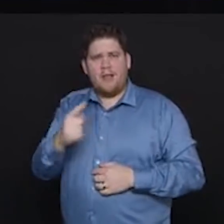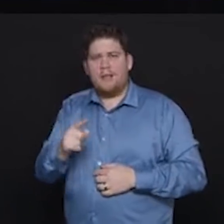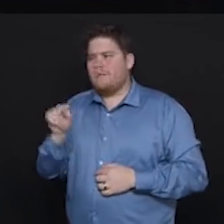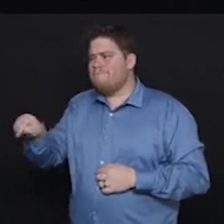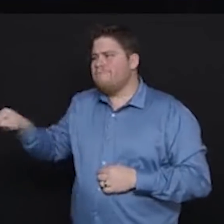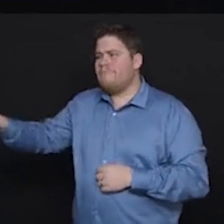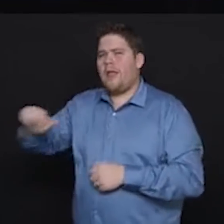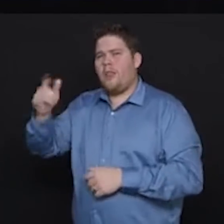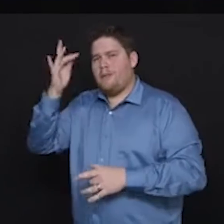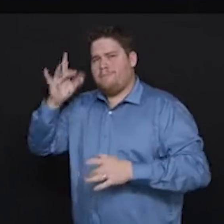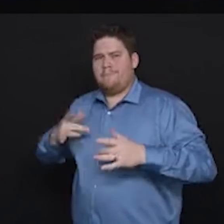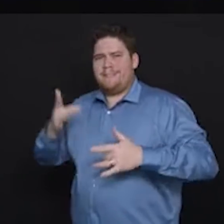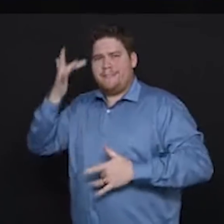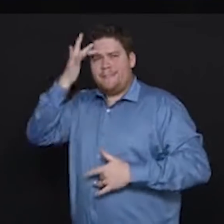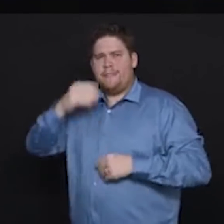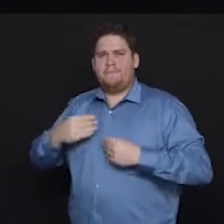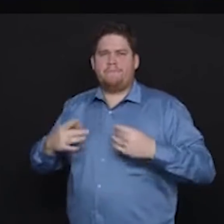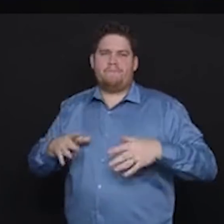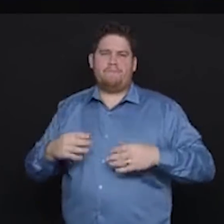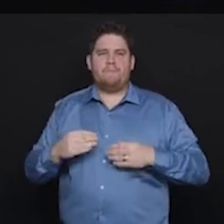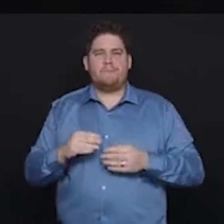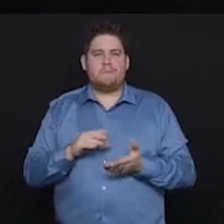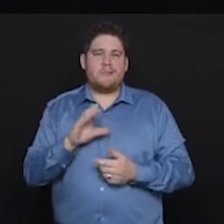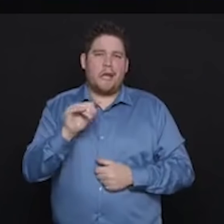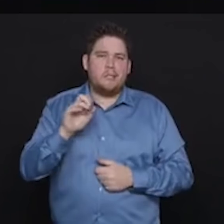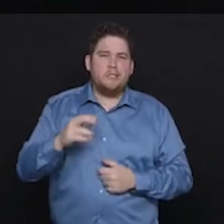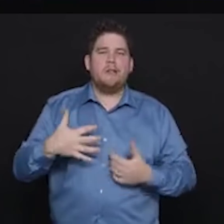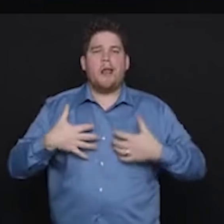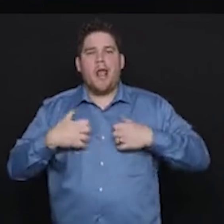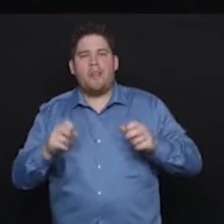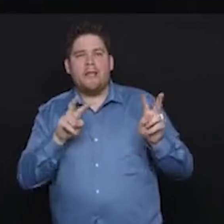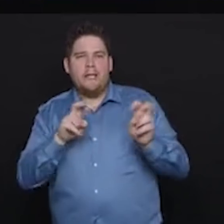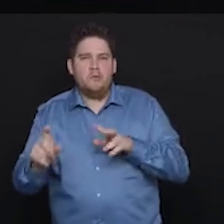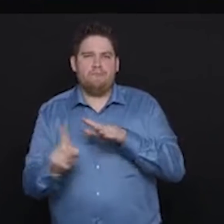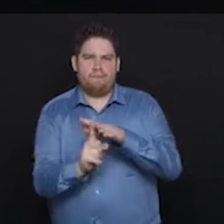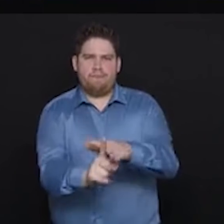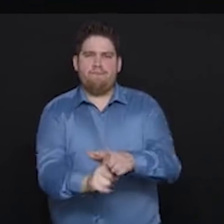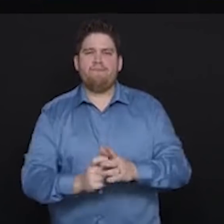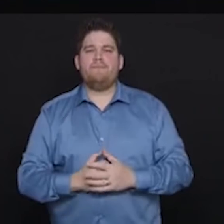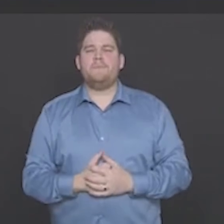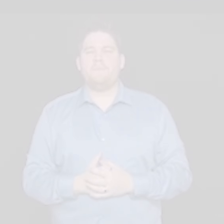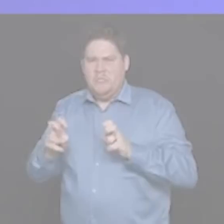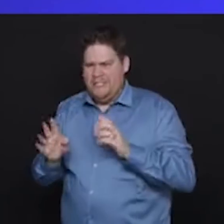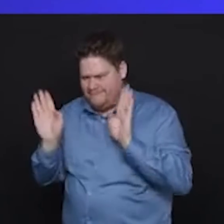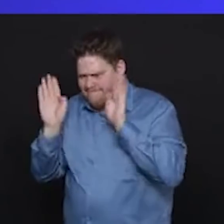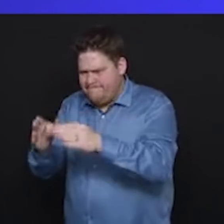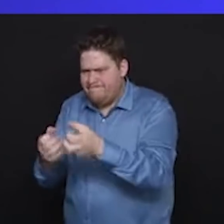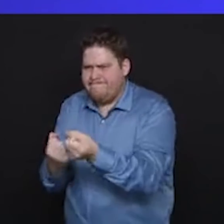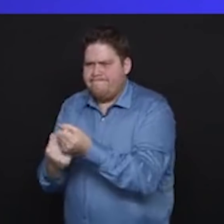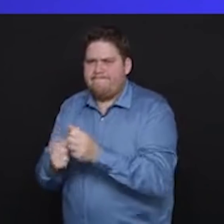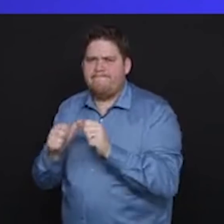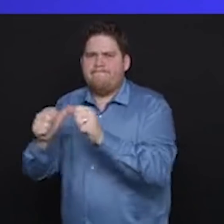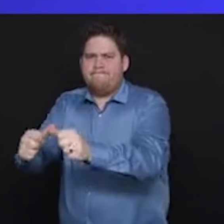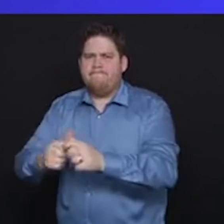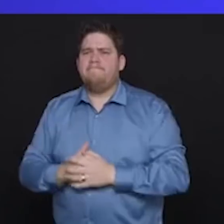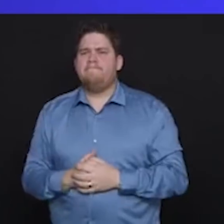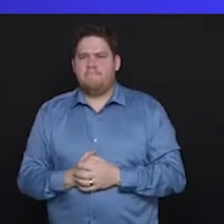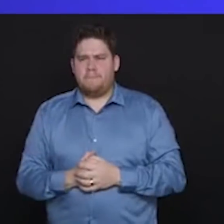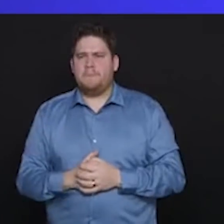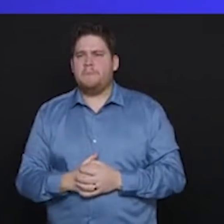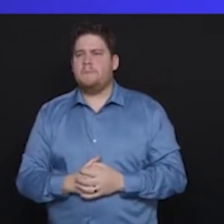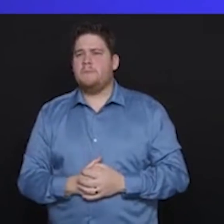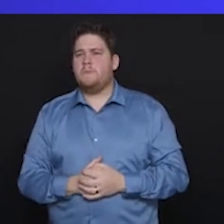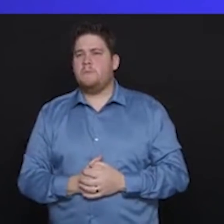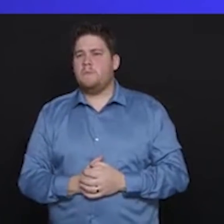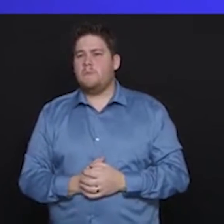that what you're doing is making a difference, and we need to keep it up for the next coming weeks. Estimations of numbers,